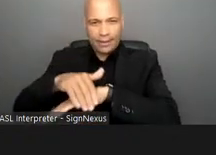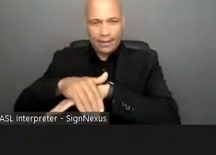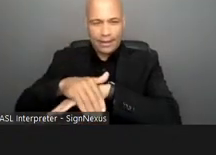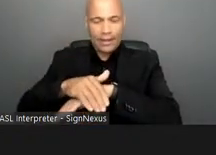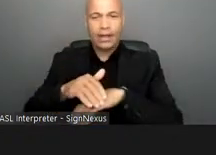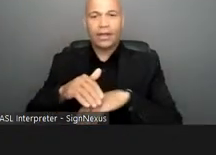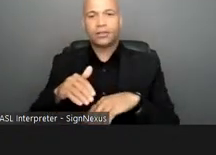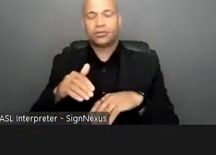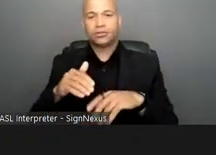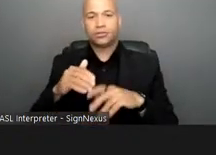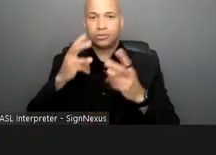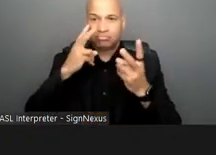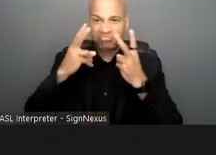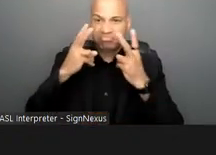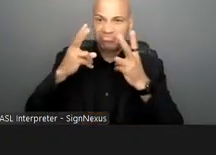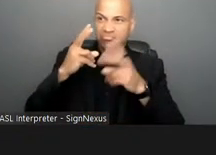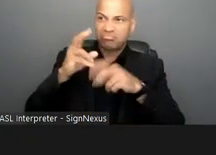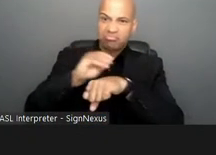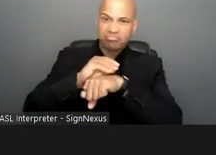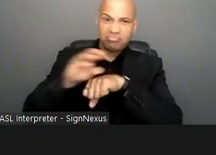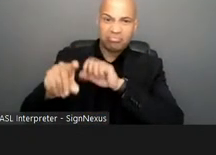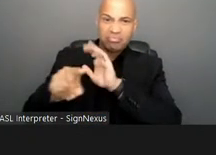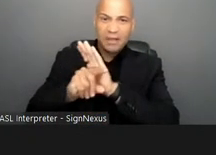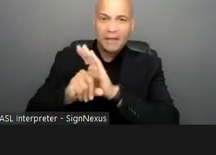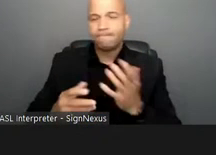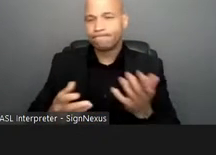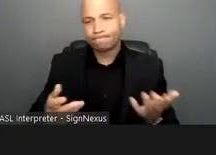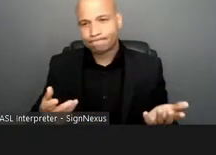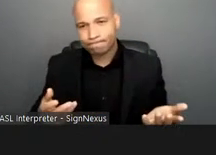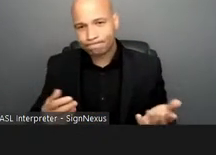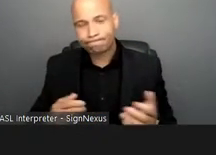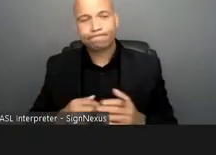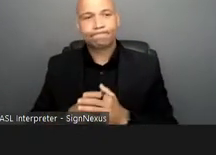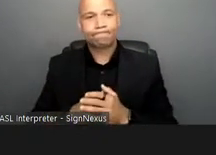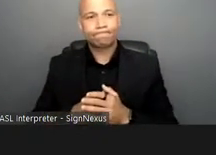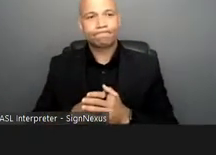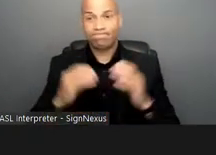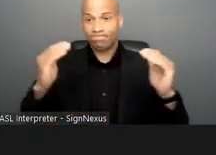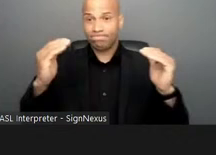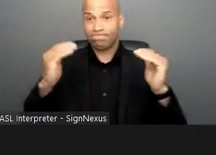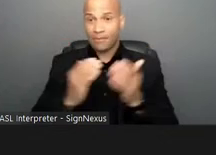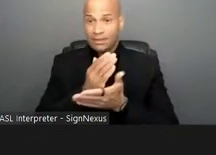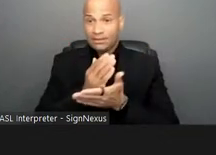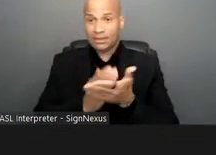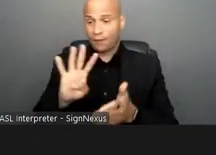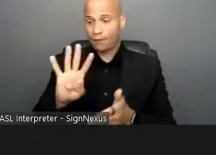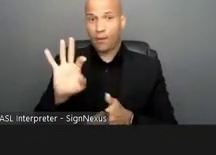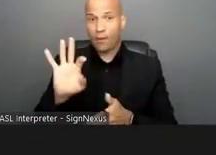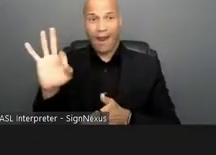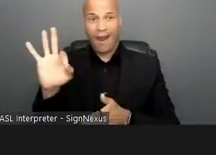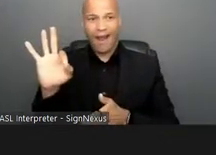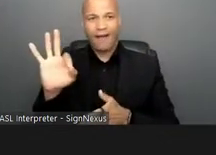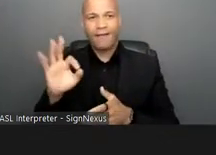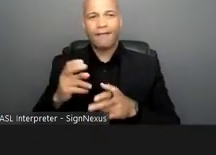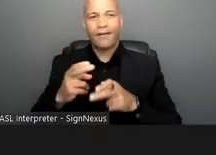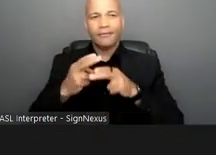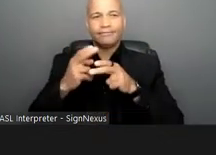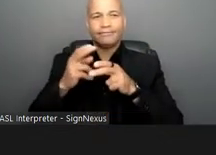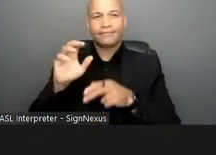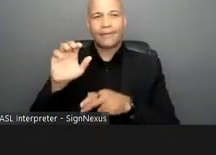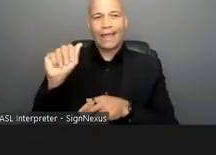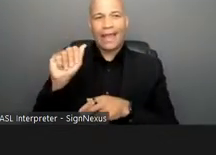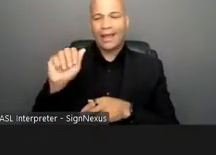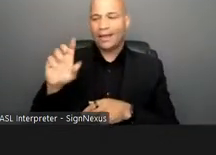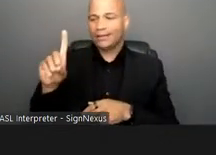effect on visual resources with respect to section 4f A de minimis impact is one that after taking into account